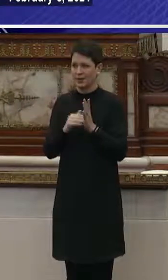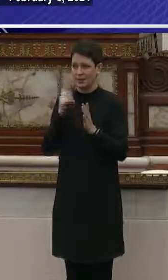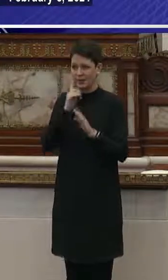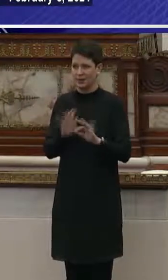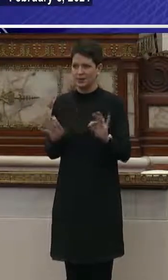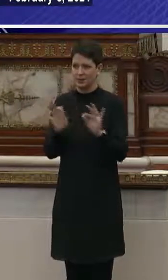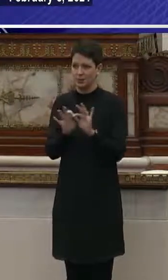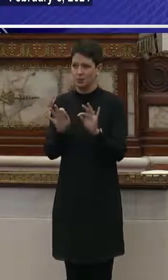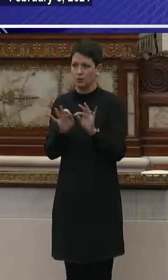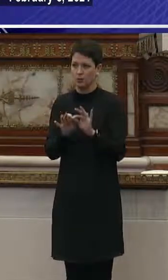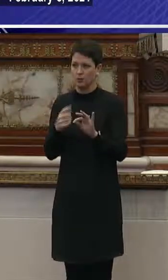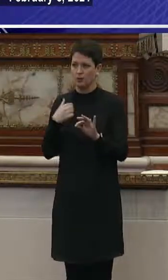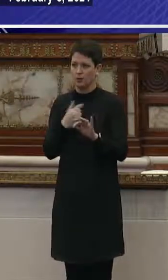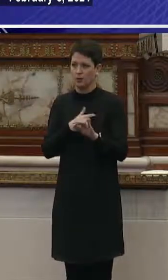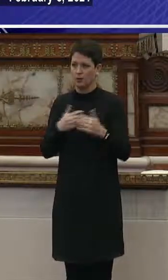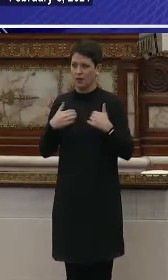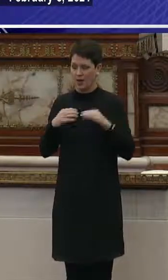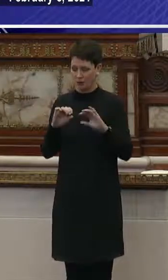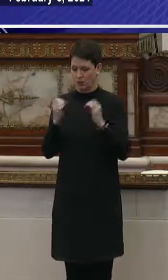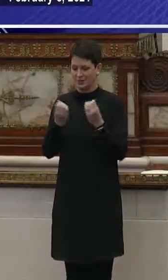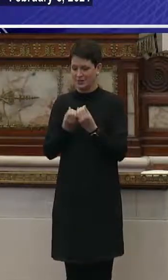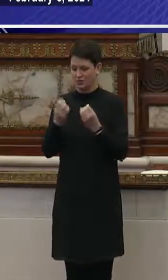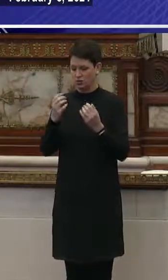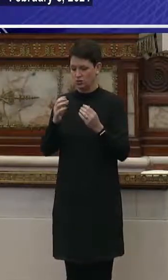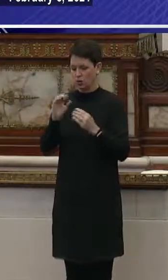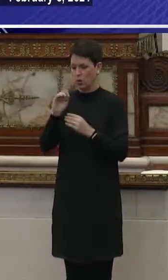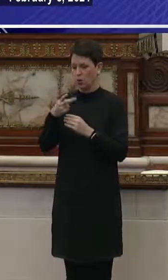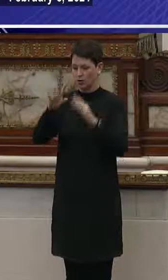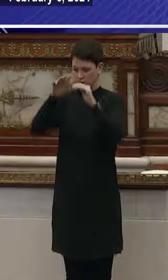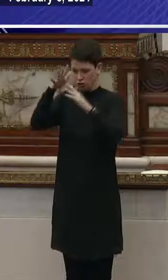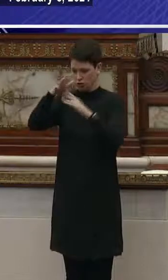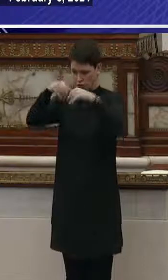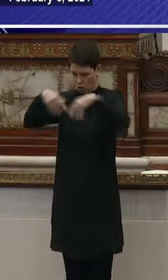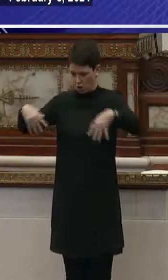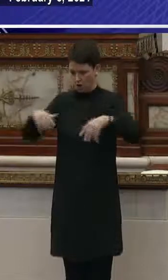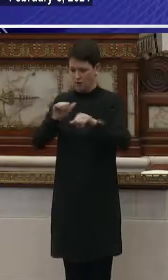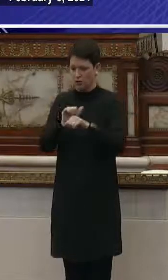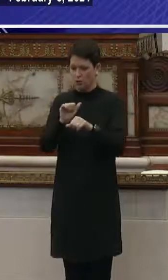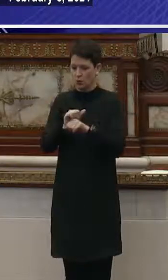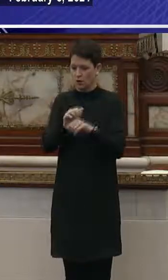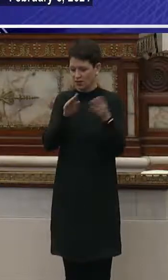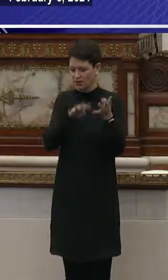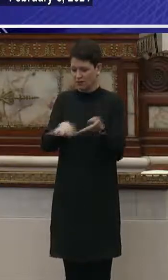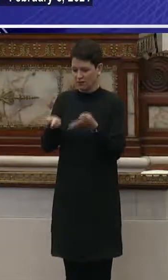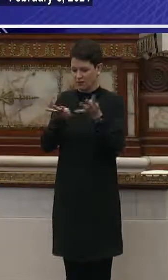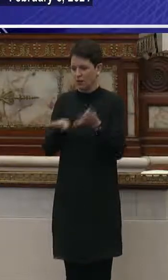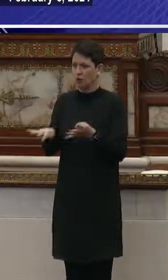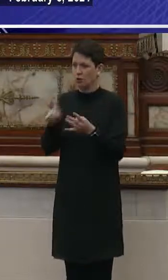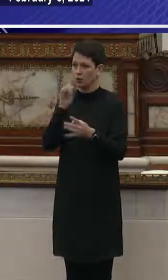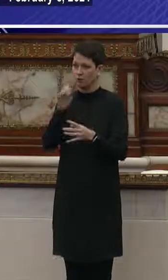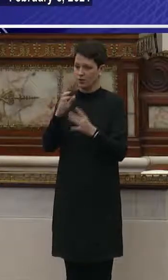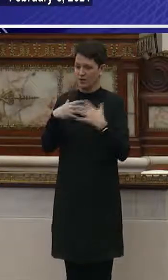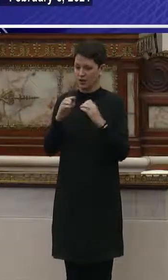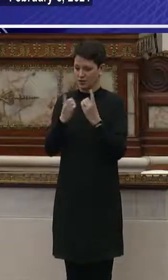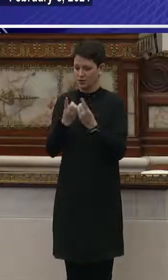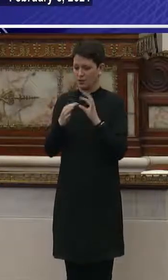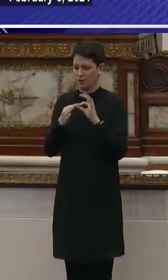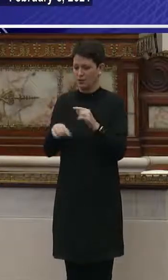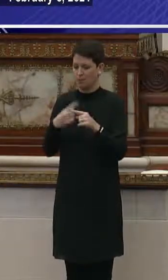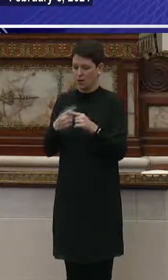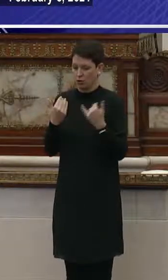important that we have the organizational chart and also the workflow diagram chart for the health department around